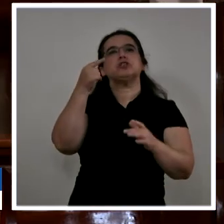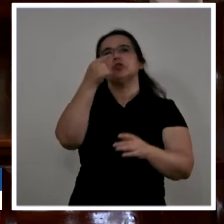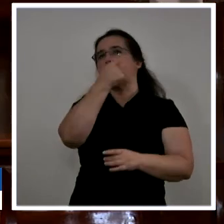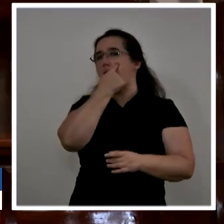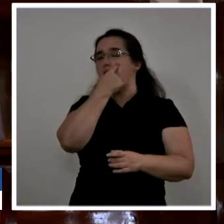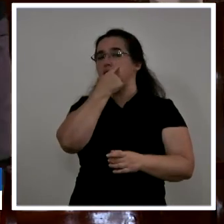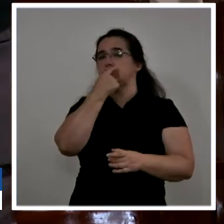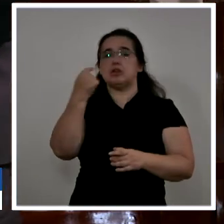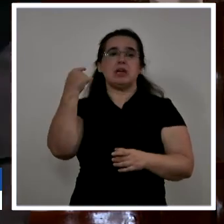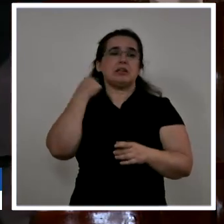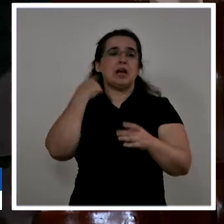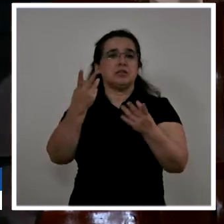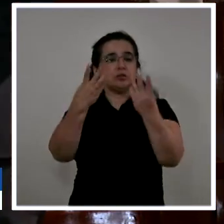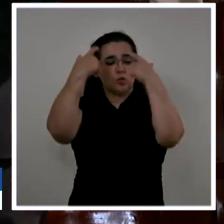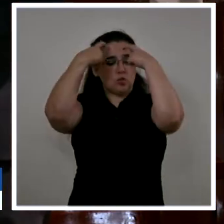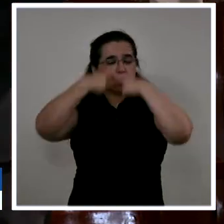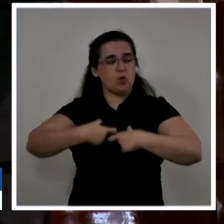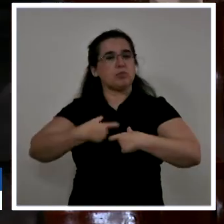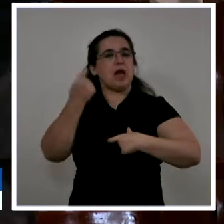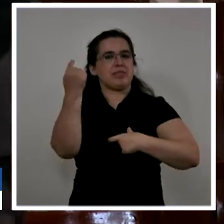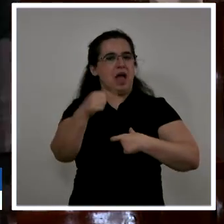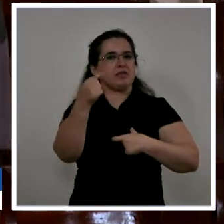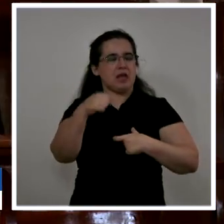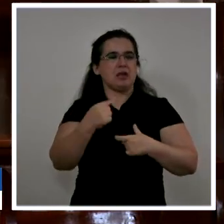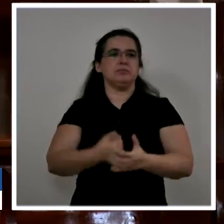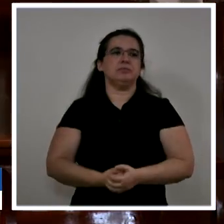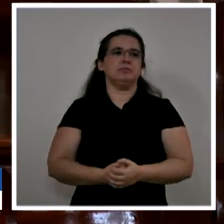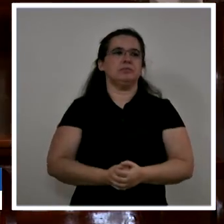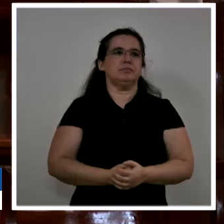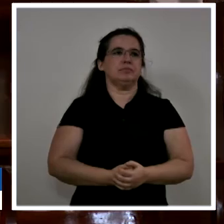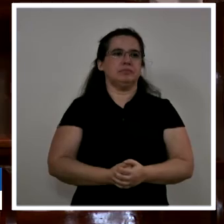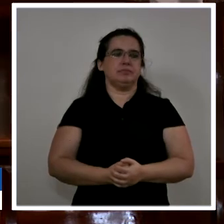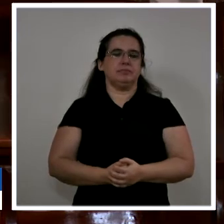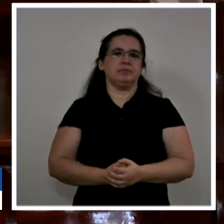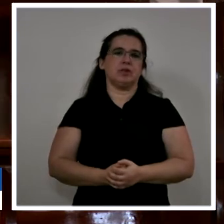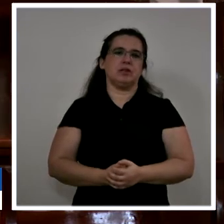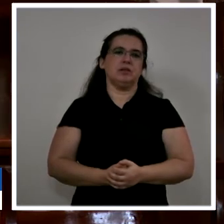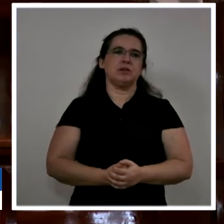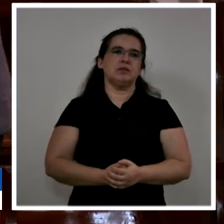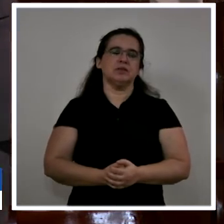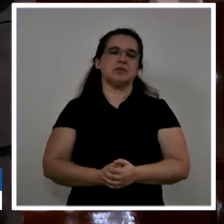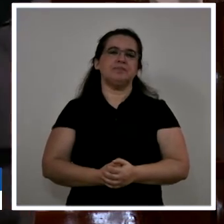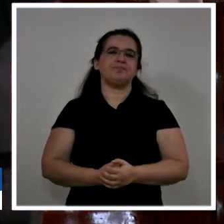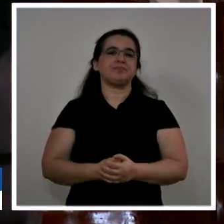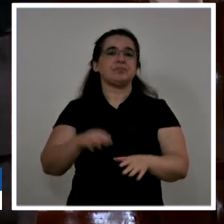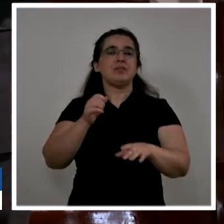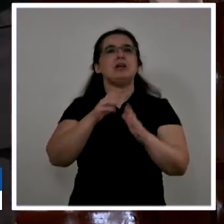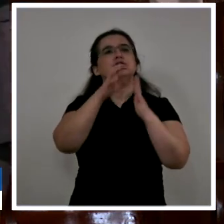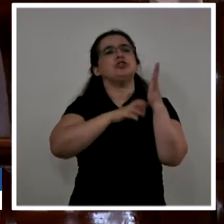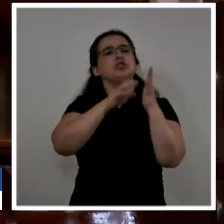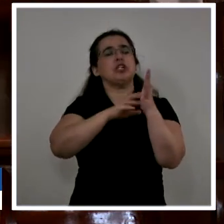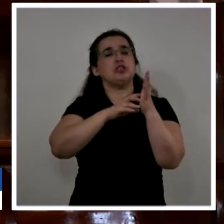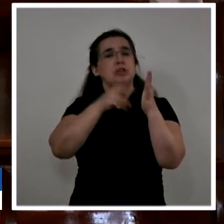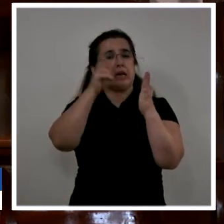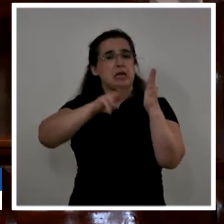Jesus que veio e que tem olhos de carne. And so those comments that I read to you in the beginning, e portanto aqueles textos que nós lemos